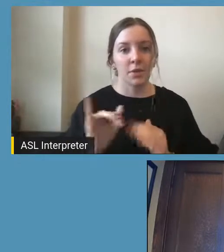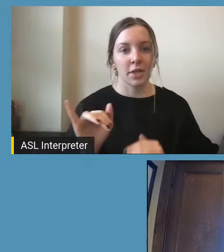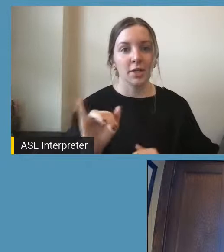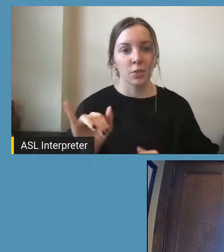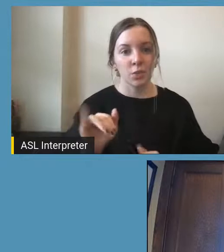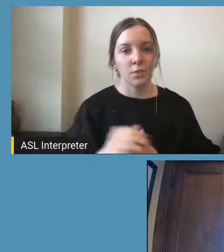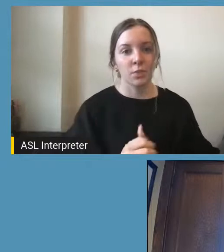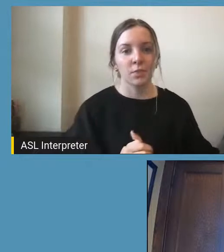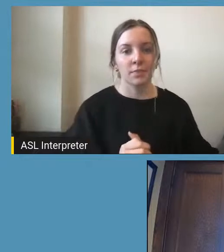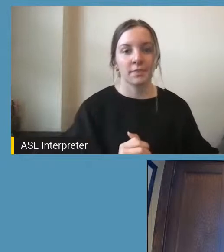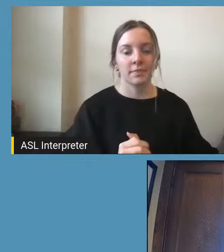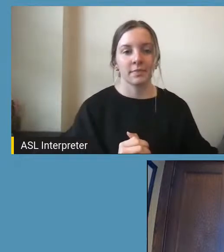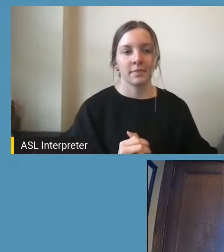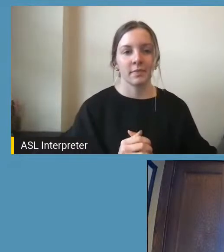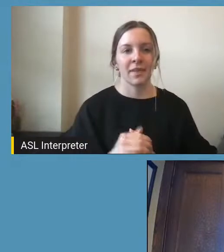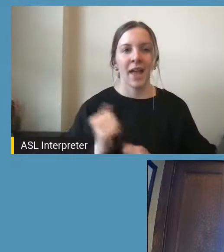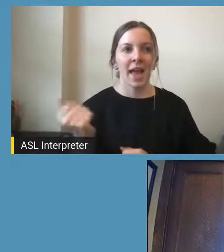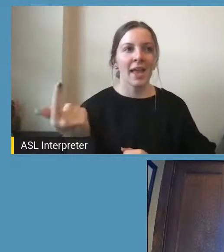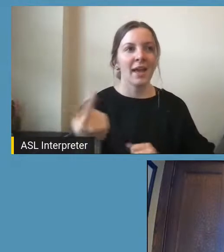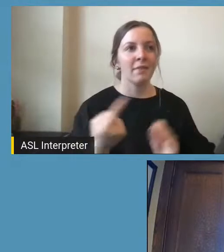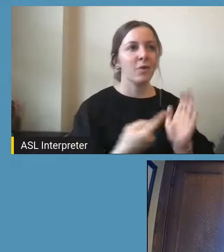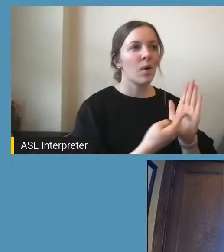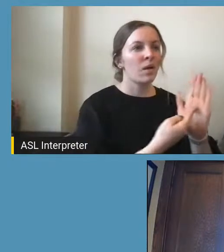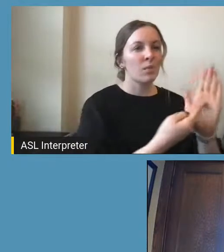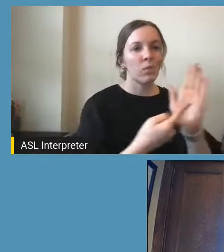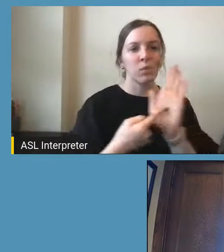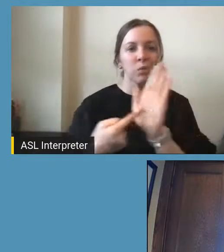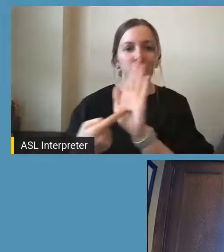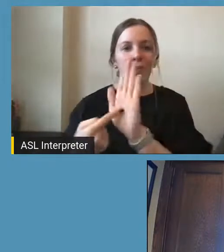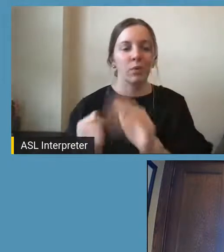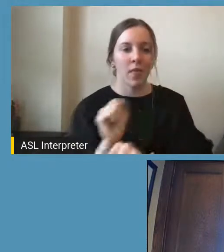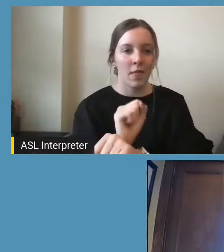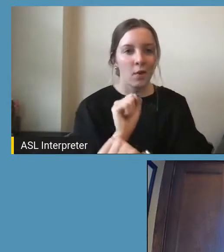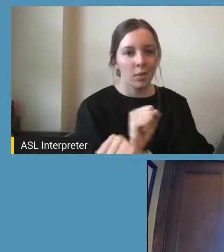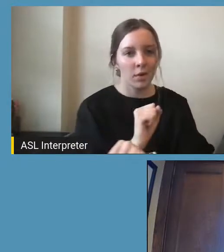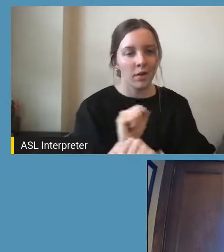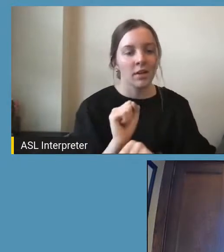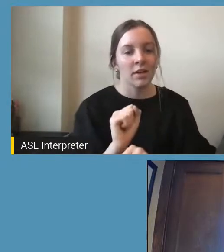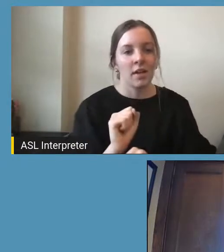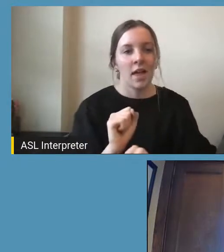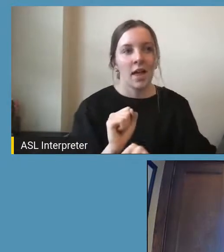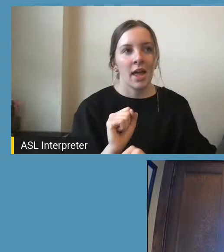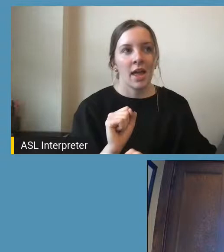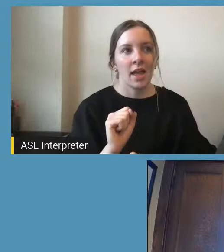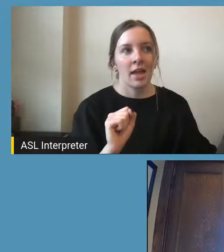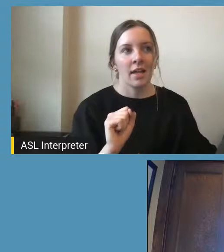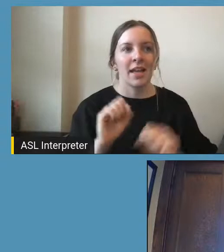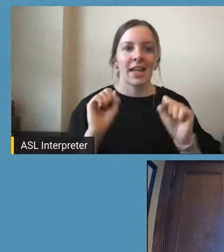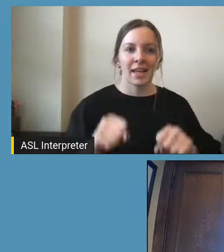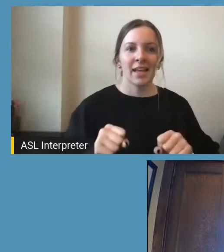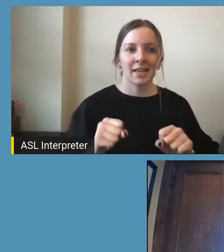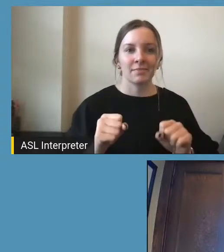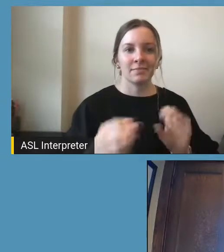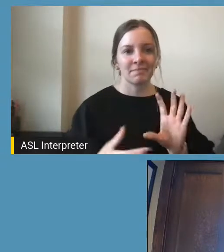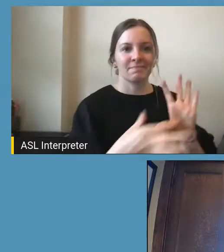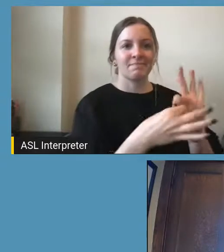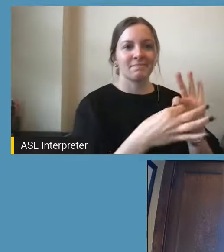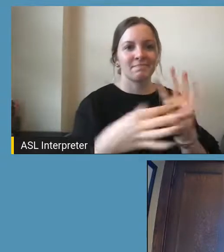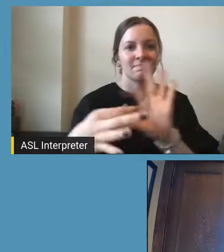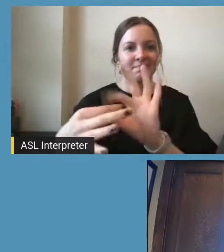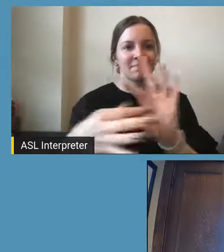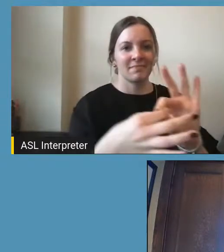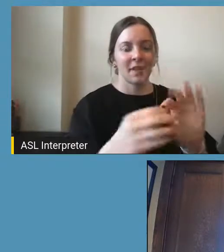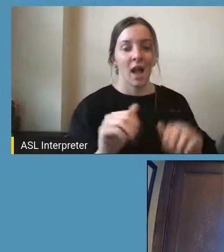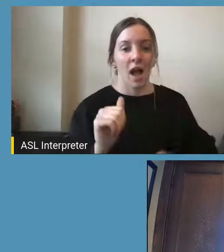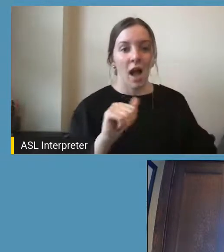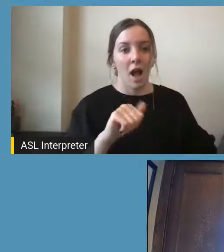everybody's showing their work, which means you find people, you meet people because of that. And you can reach